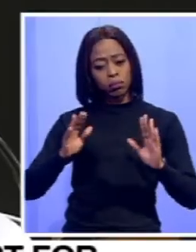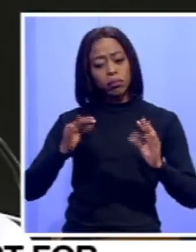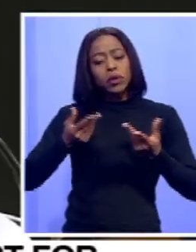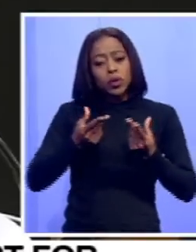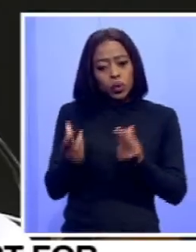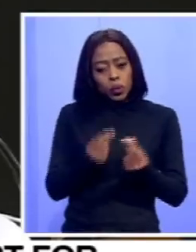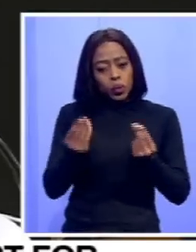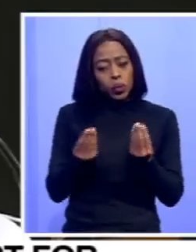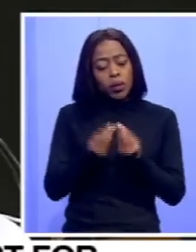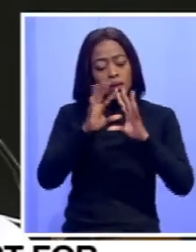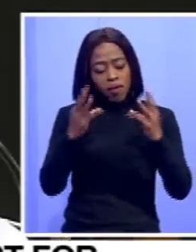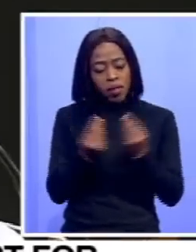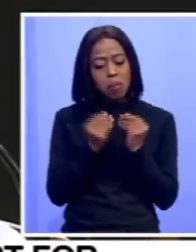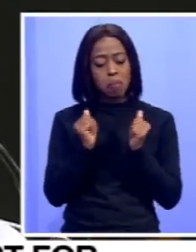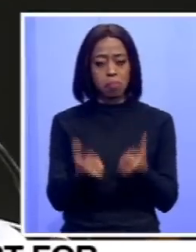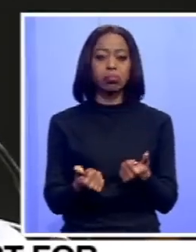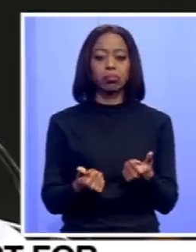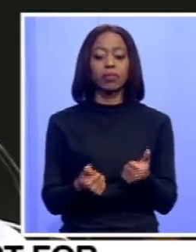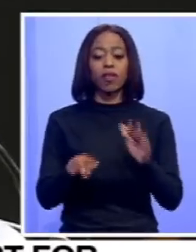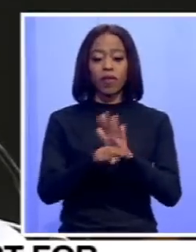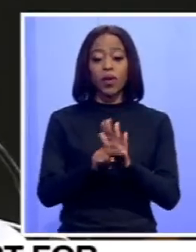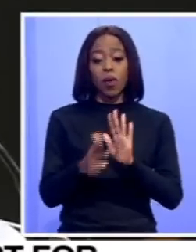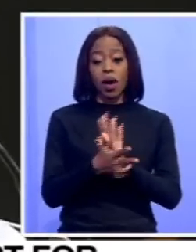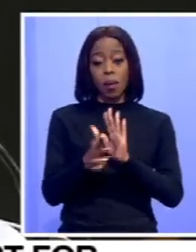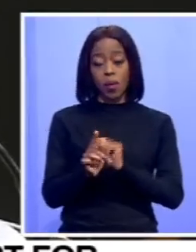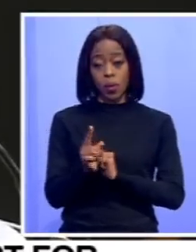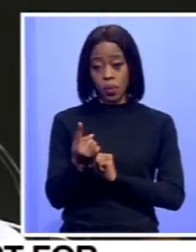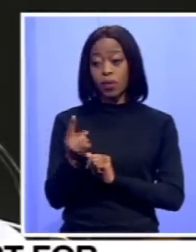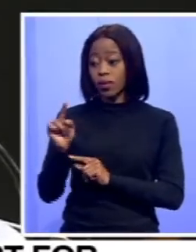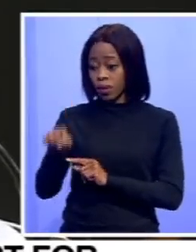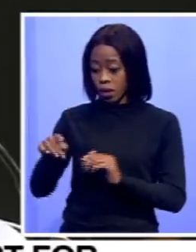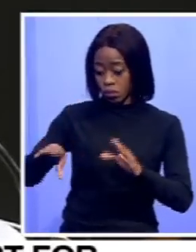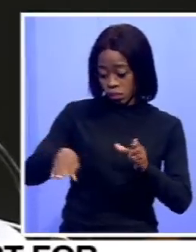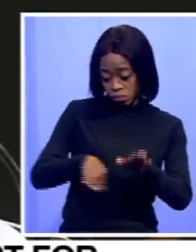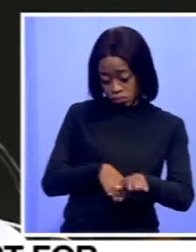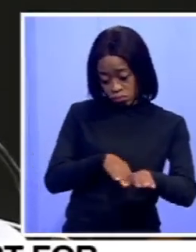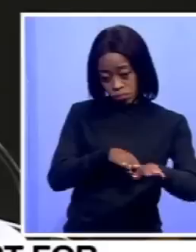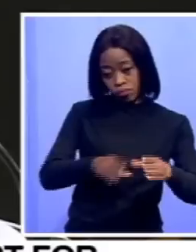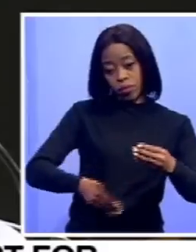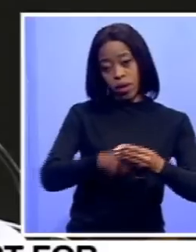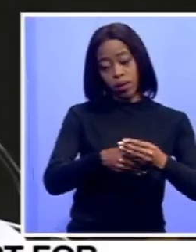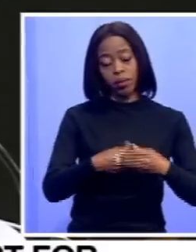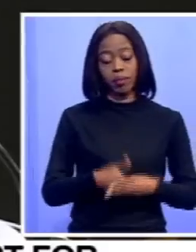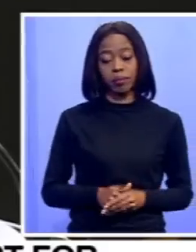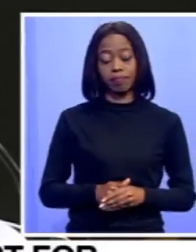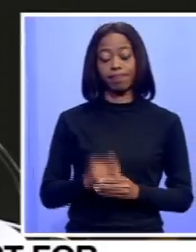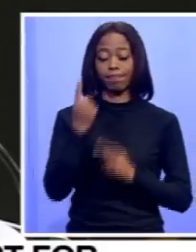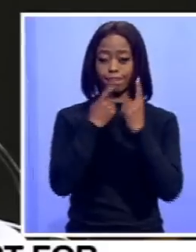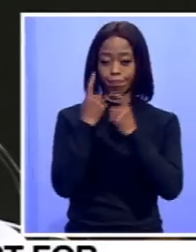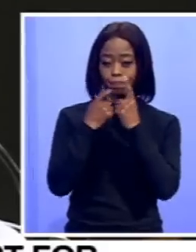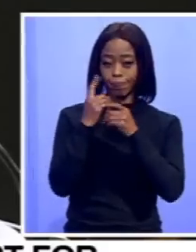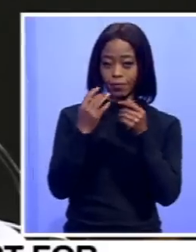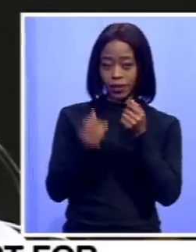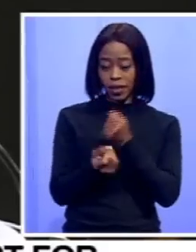correctly. Sub 6. Vehicles had to be accredited to be part of the convoy. Paragraph 31, under cross-examination, he